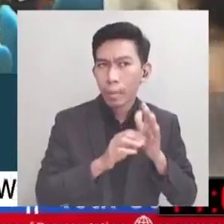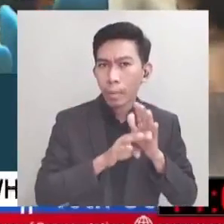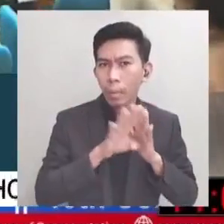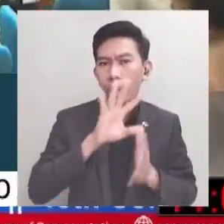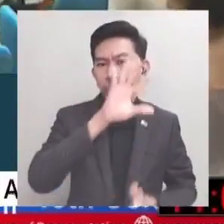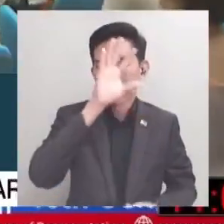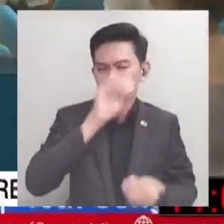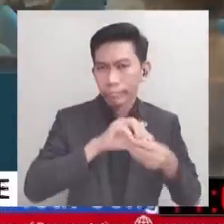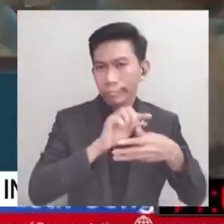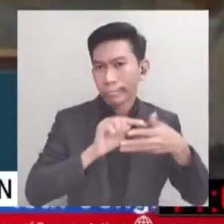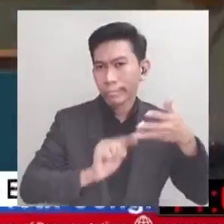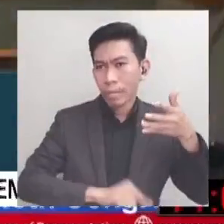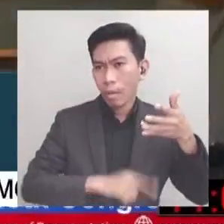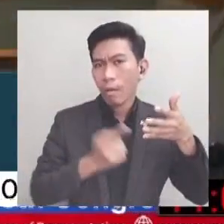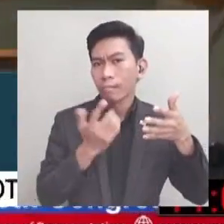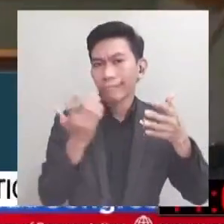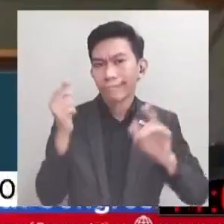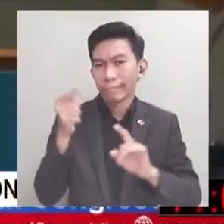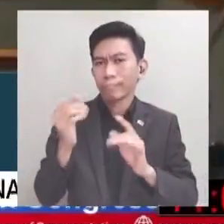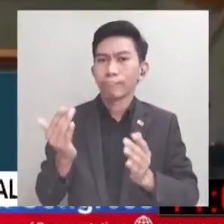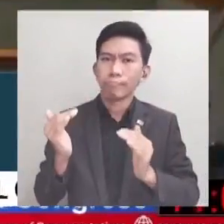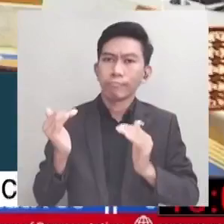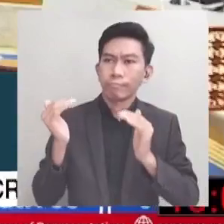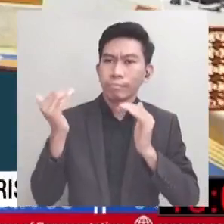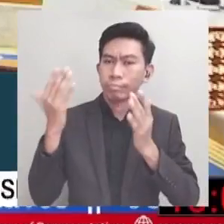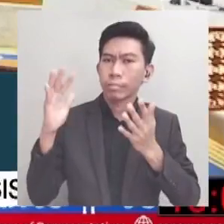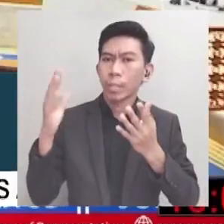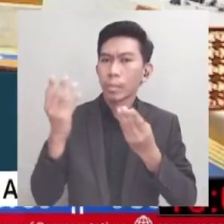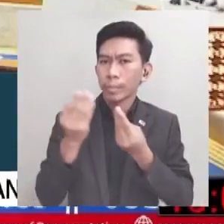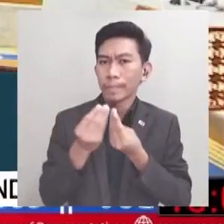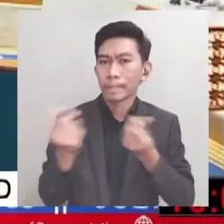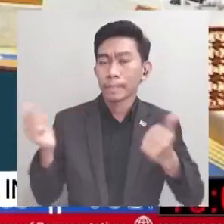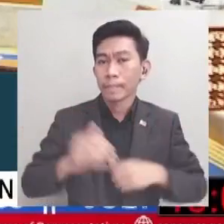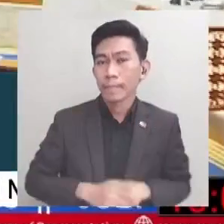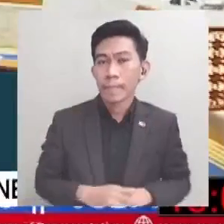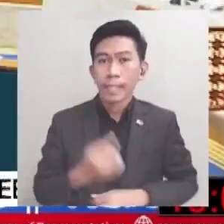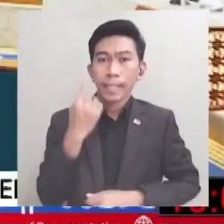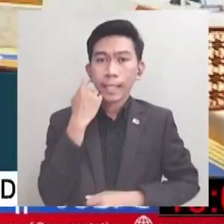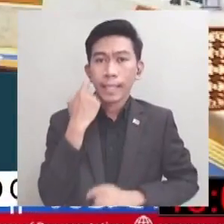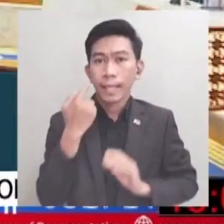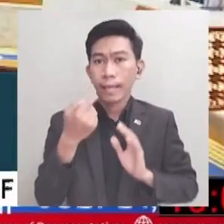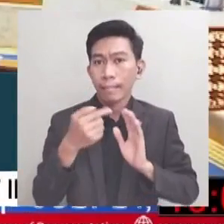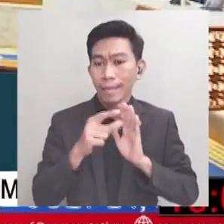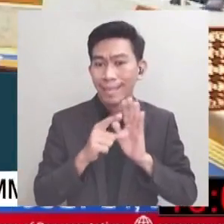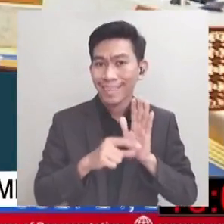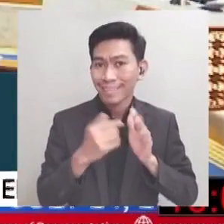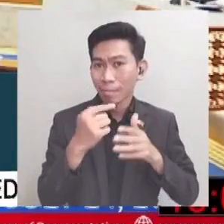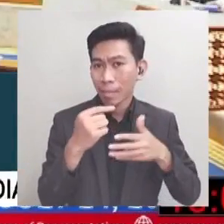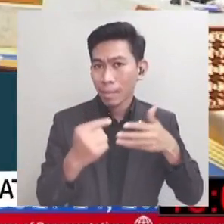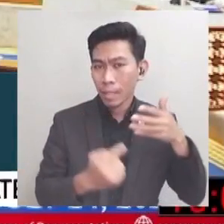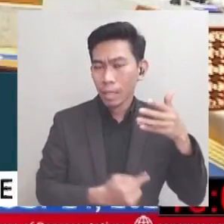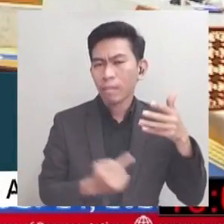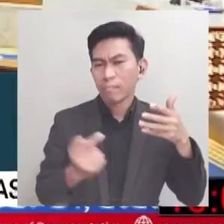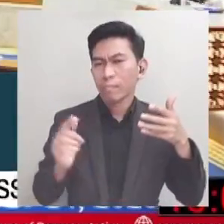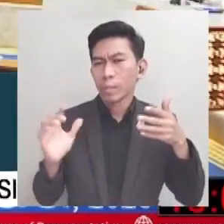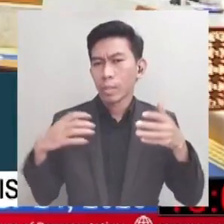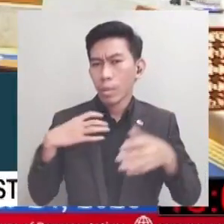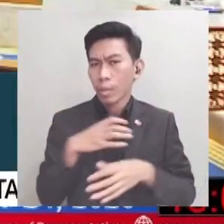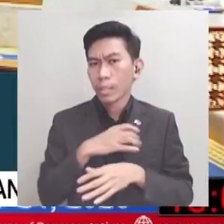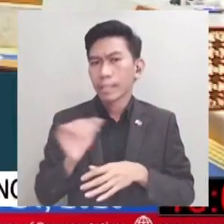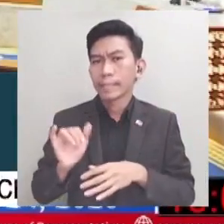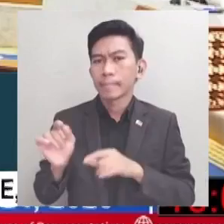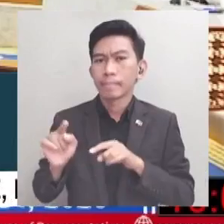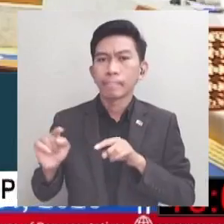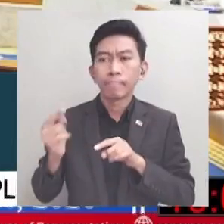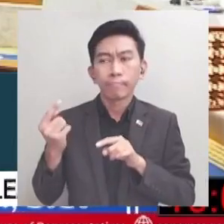methods. Apart from the priority measures mentioned earlier, the House Speaker said the lower chamber will also seek to increase the